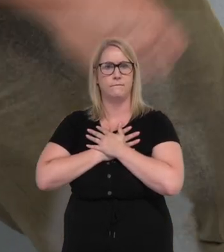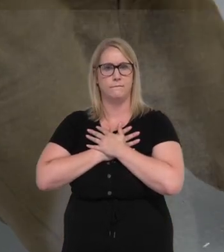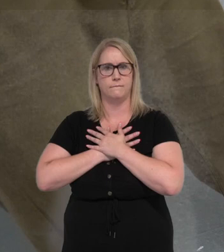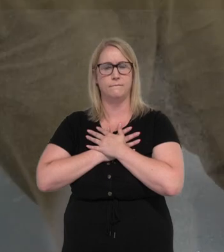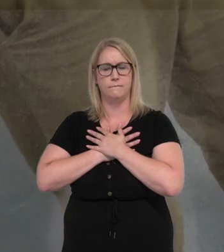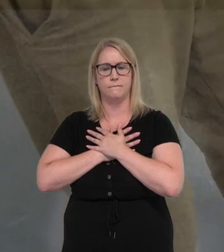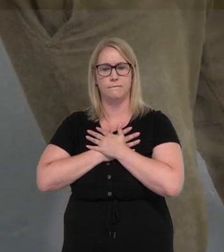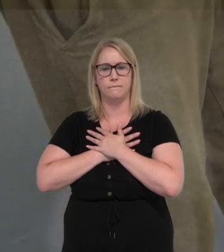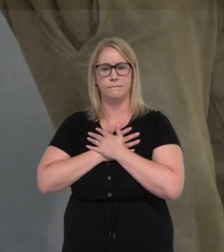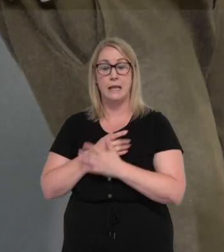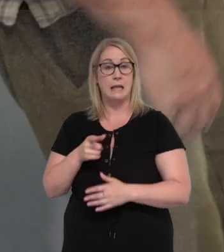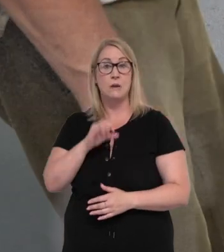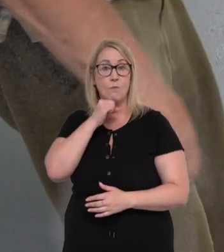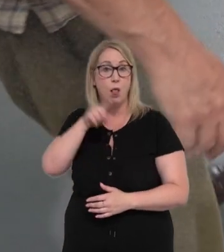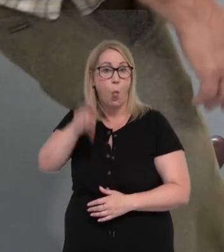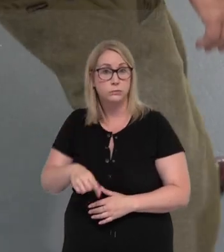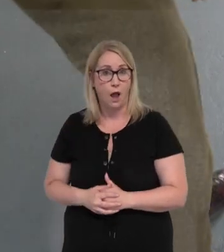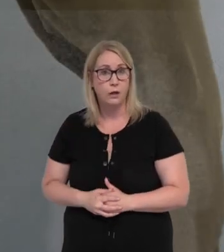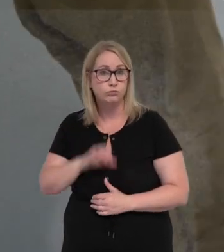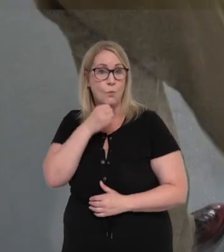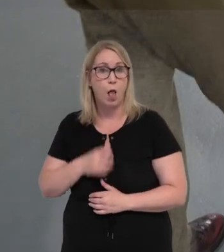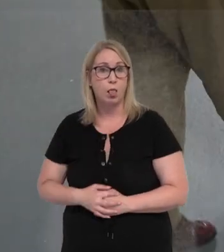And he'll do these all day long.